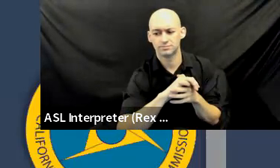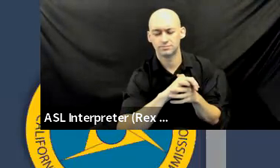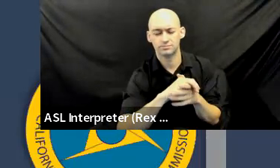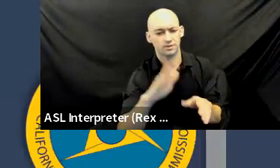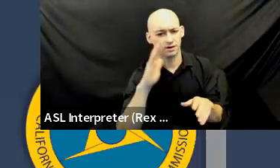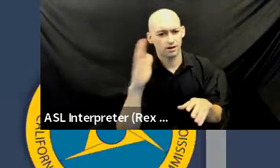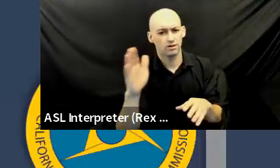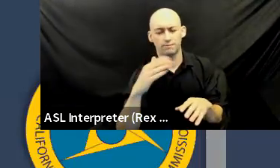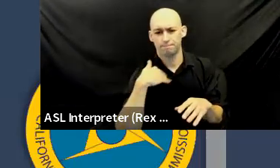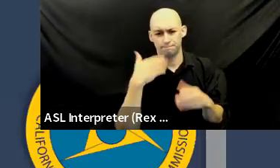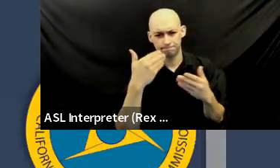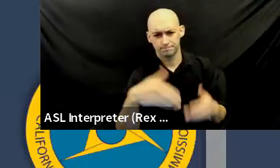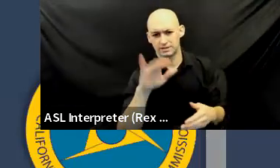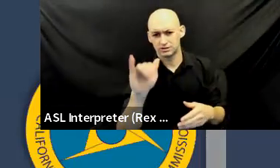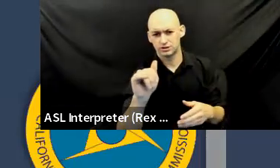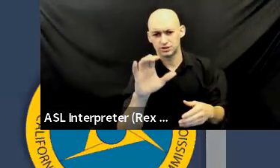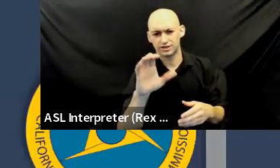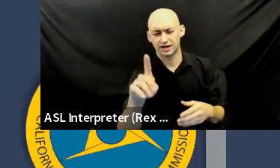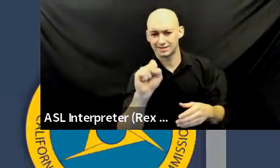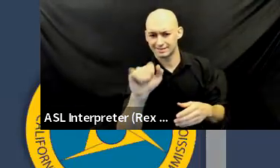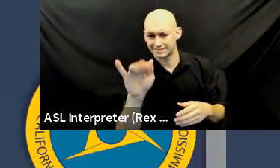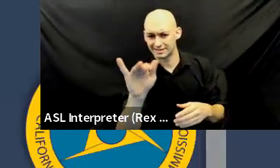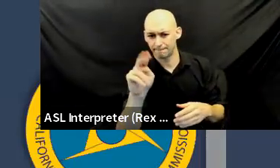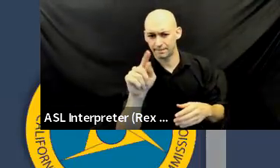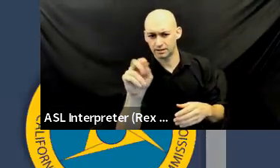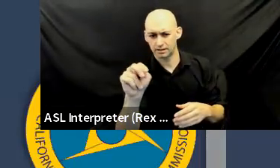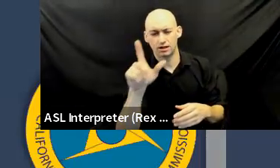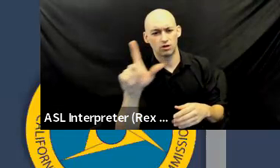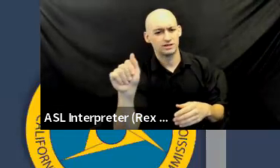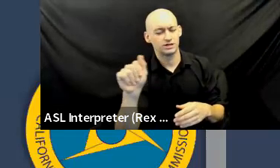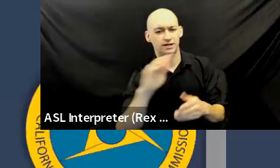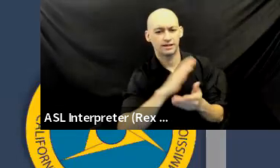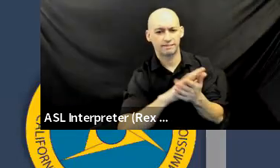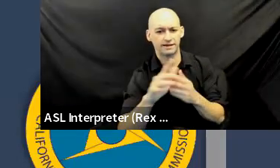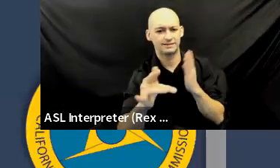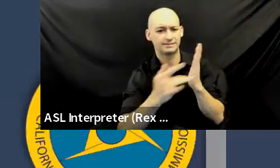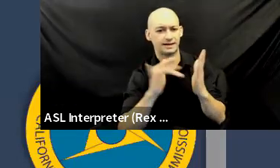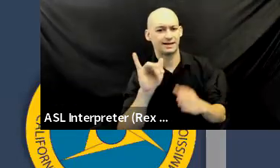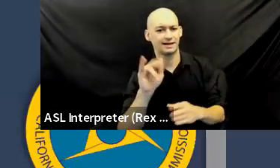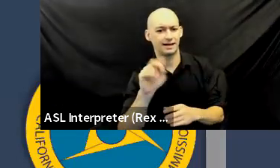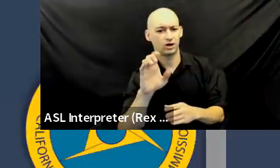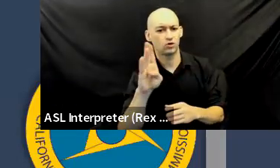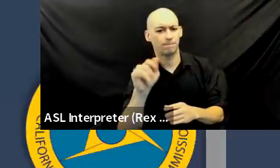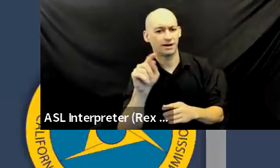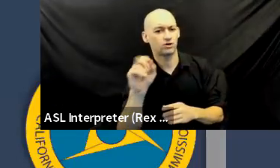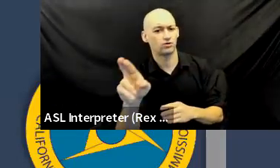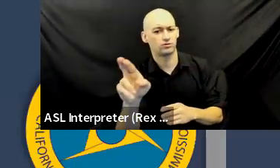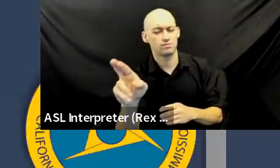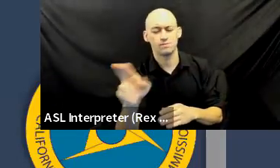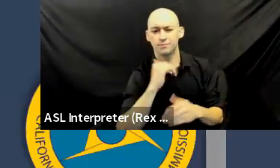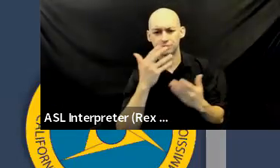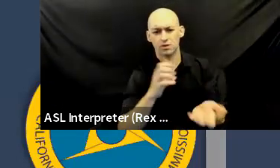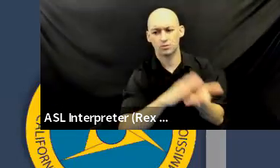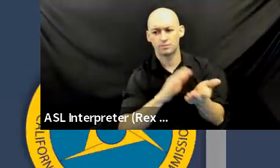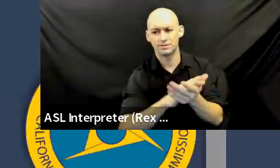Hello, this is Jack Symington with the Los Angeles Clean Tech Incubator. I'd certainly like to commend the staff on this